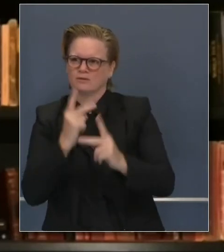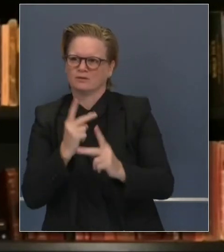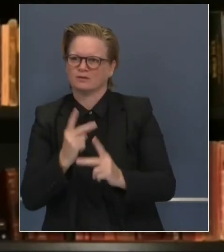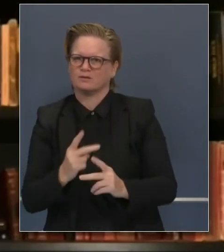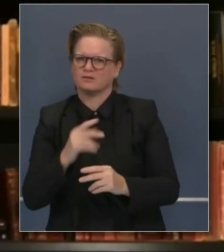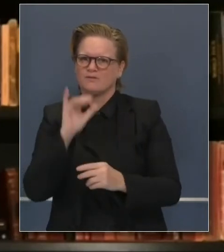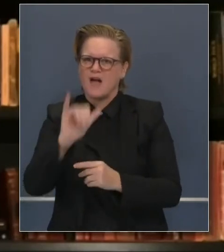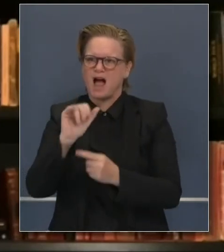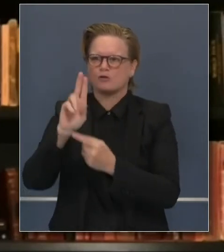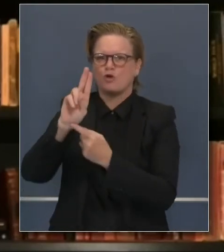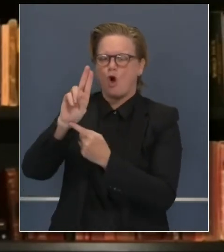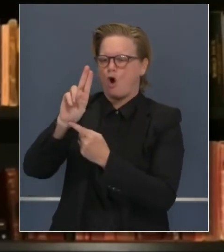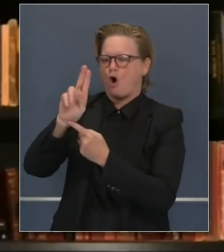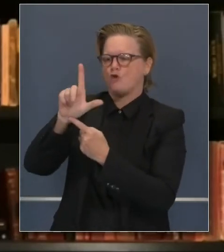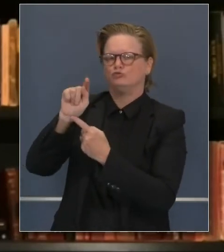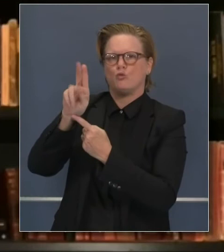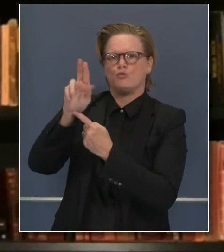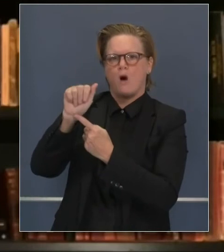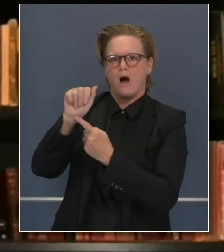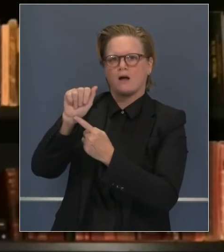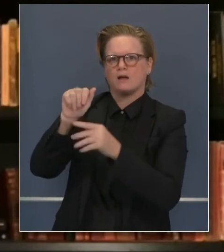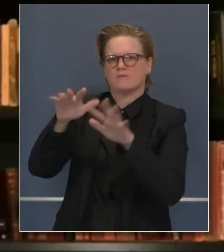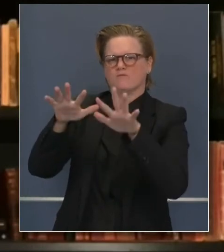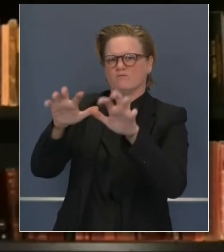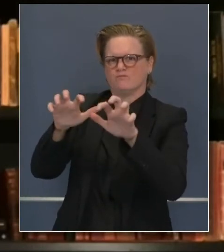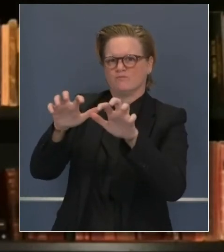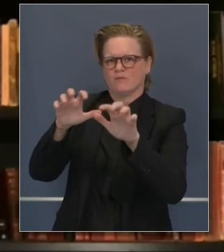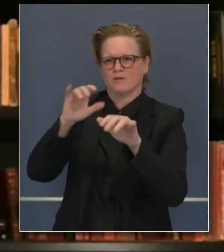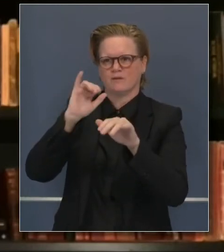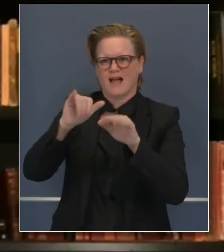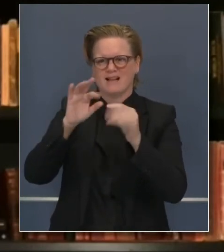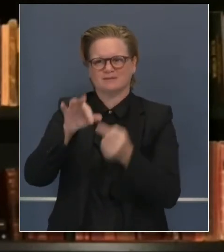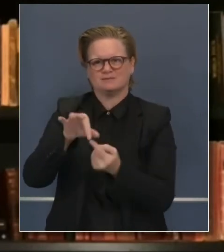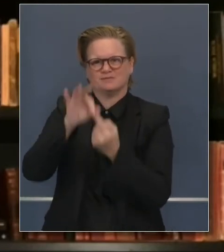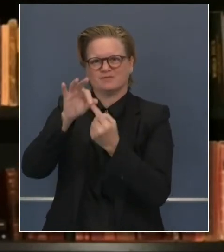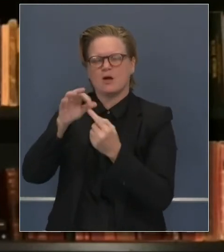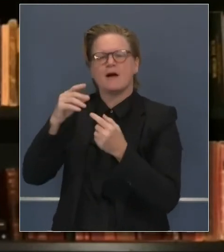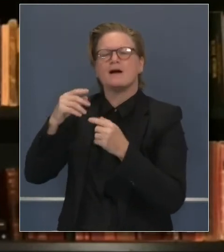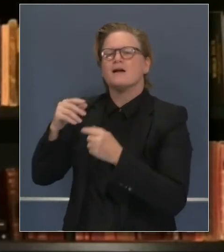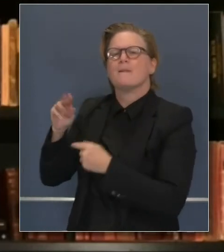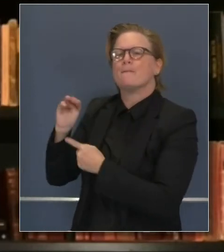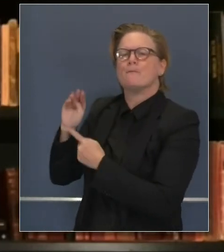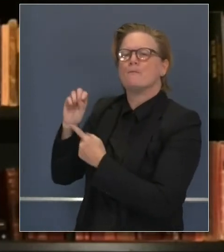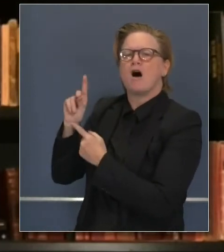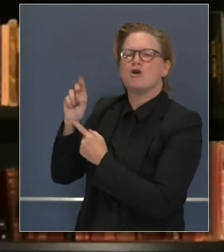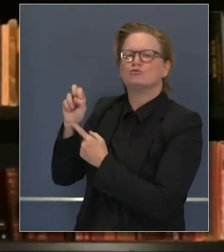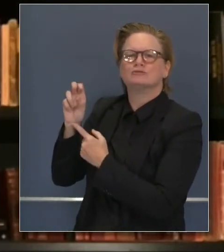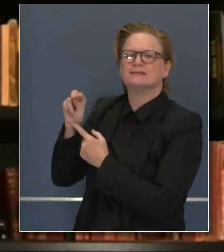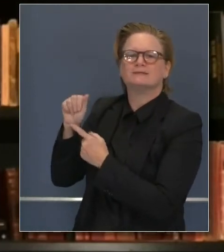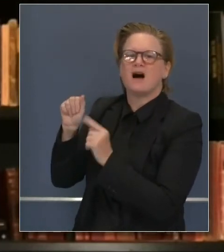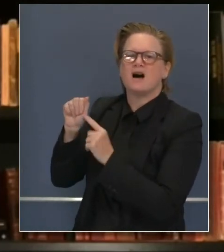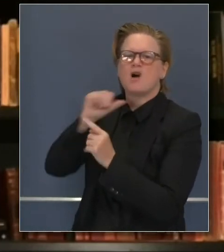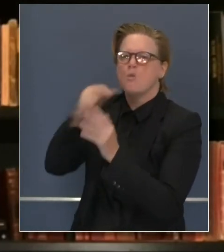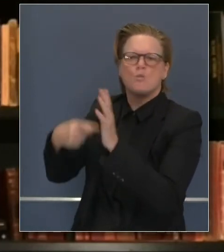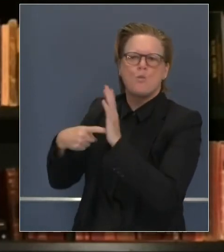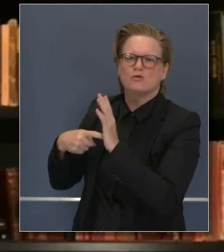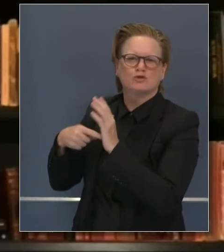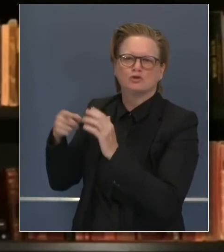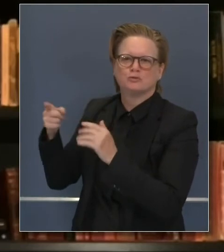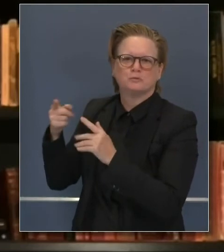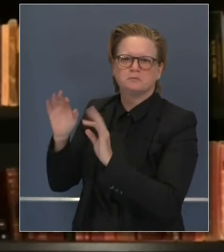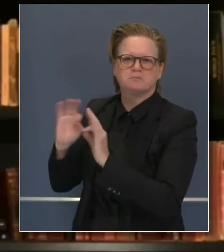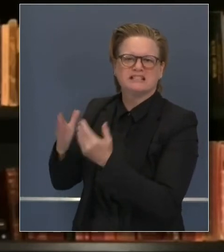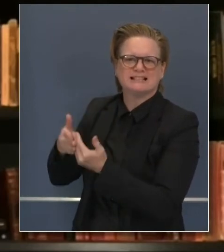Easier with Moderna, and we hope easier still with some of the vaccines that are on the horizon. But we have ordered, and I mentioned